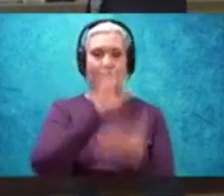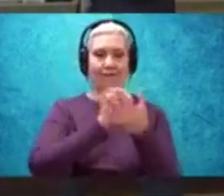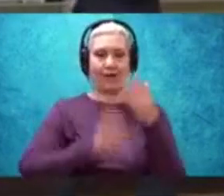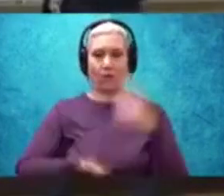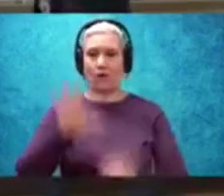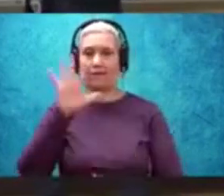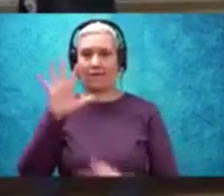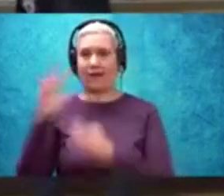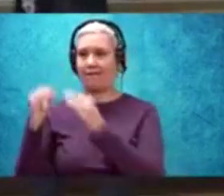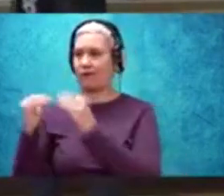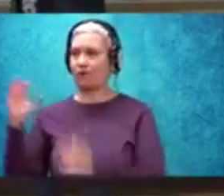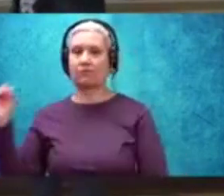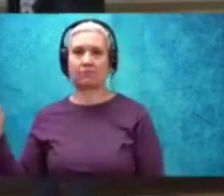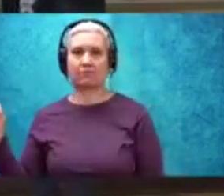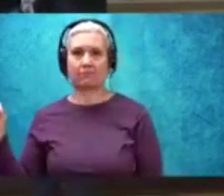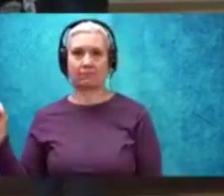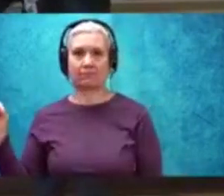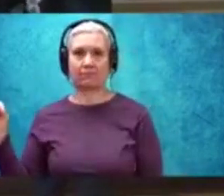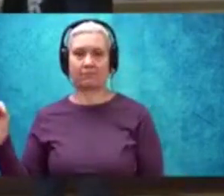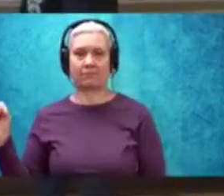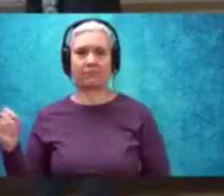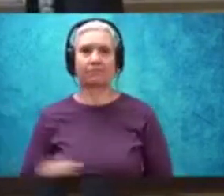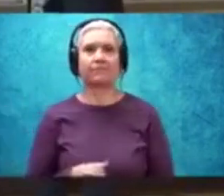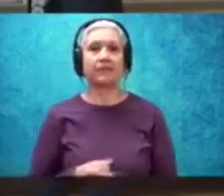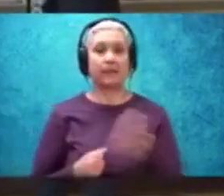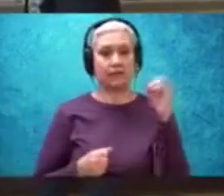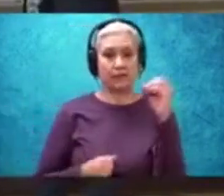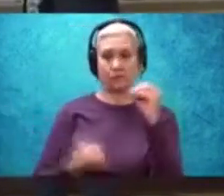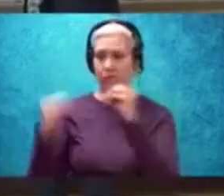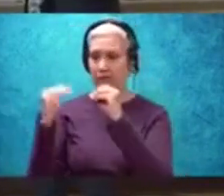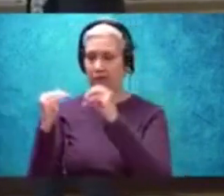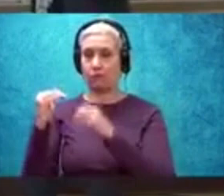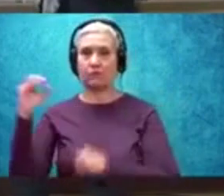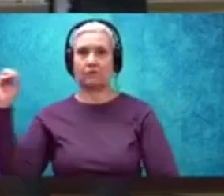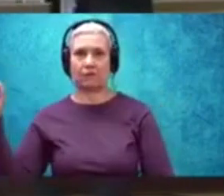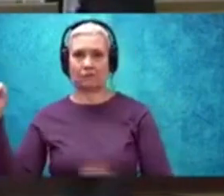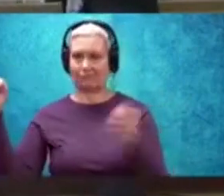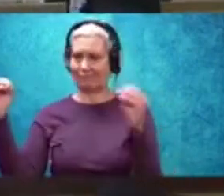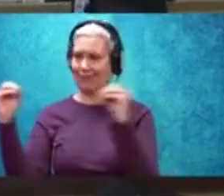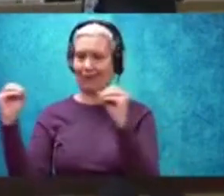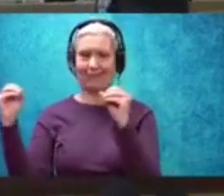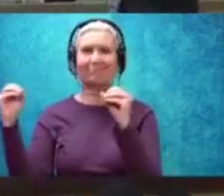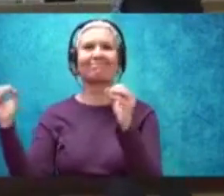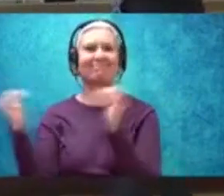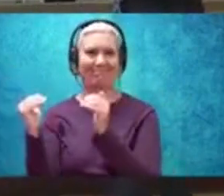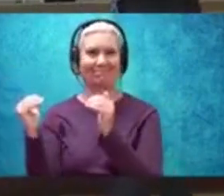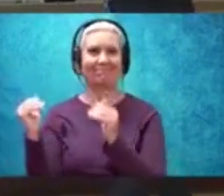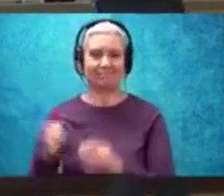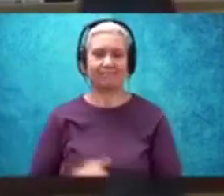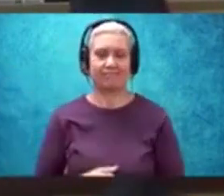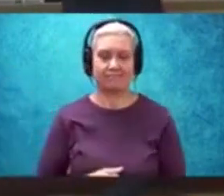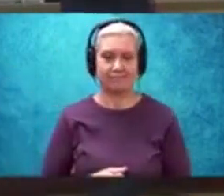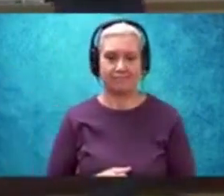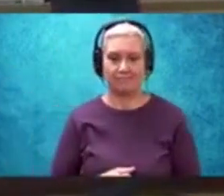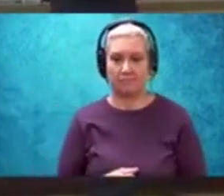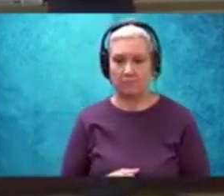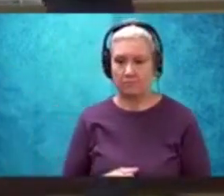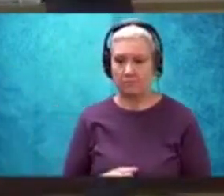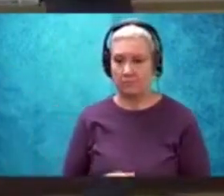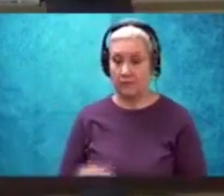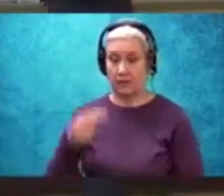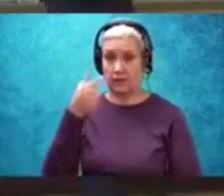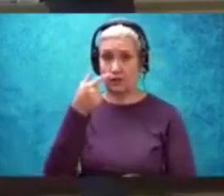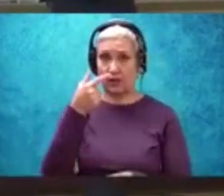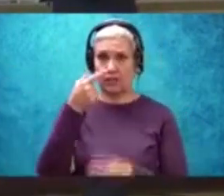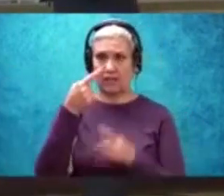0, and then 7 times 0 is equal to 0, similar to that second equation that we see. And in the last part, g